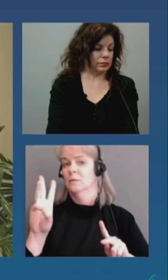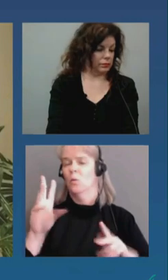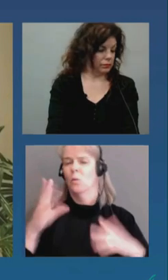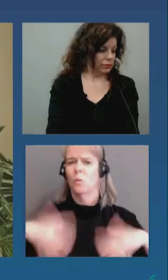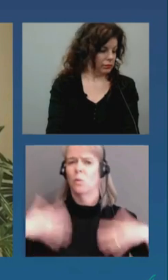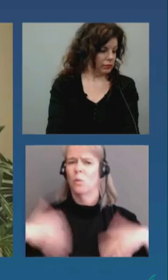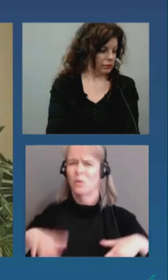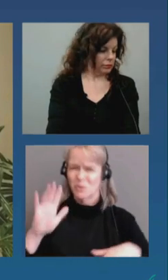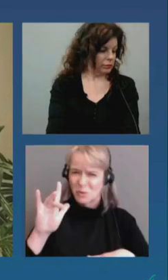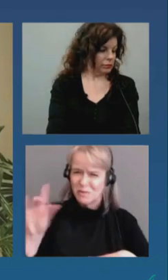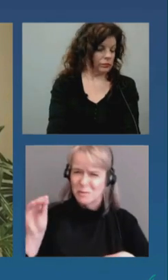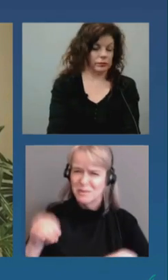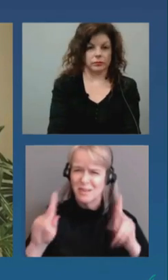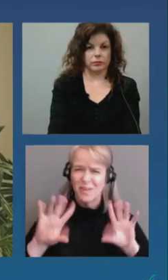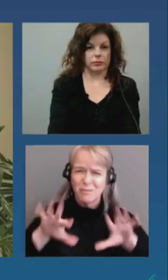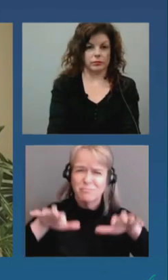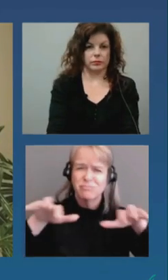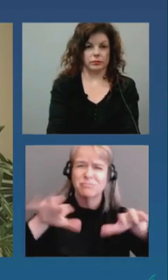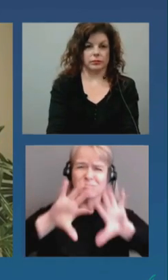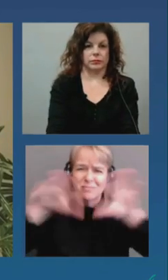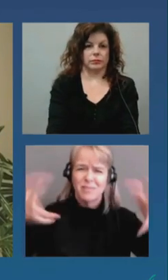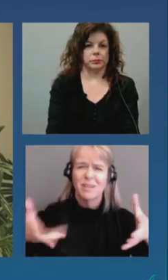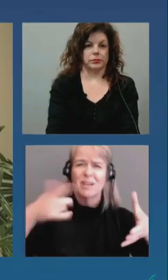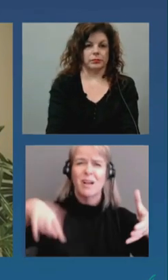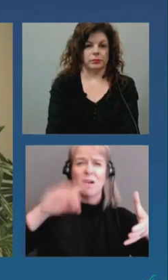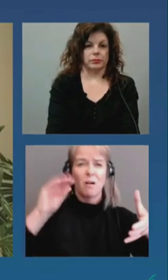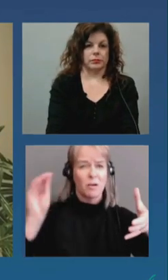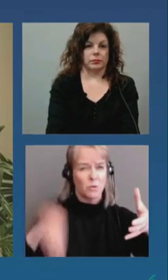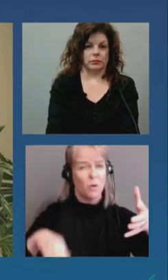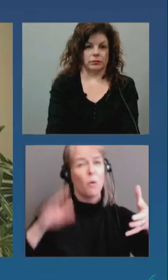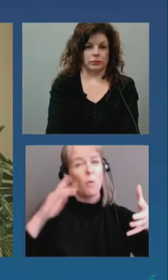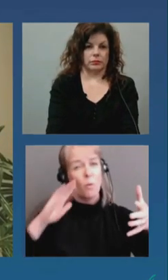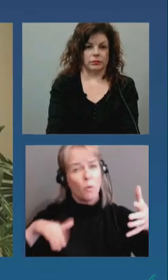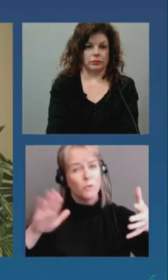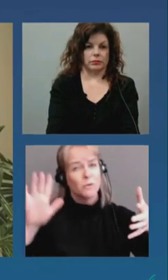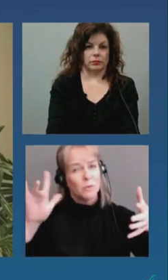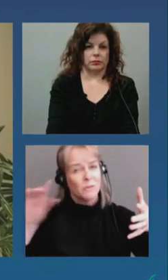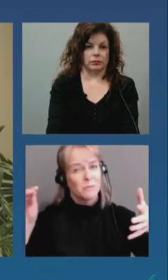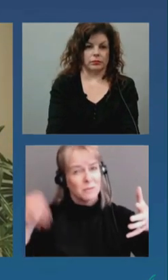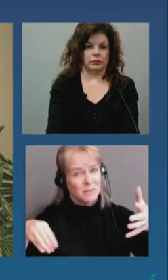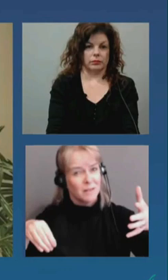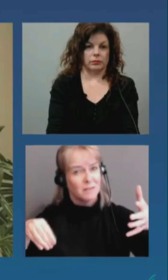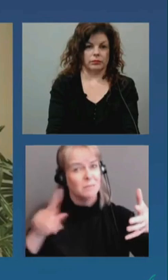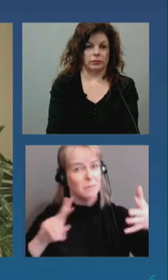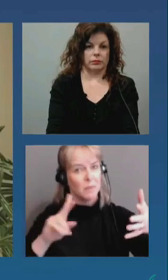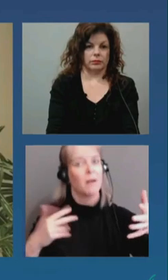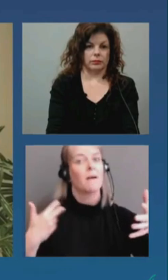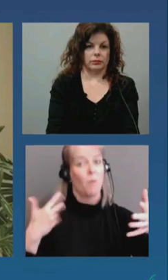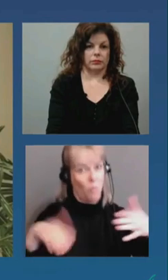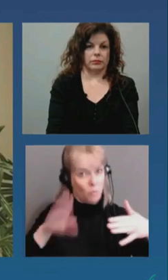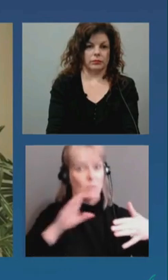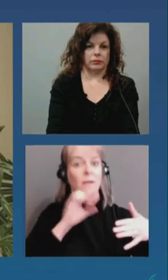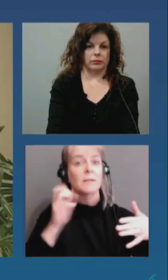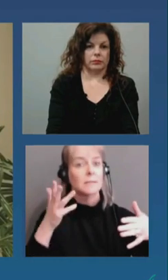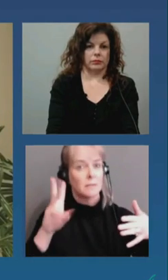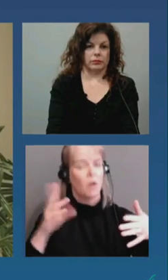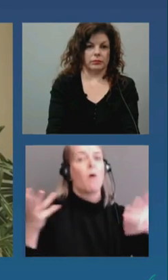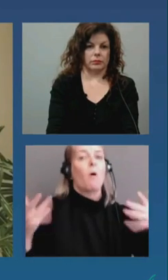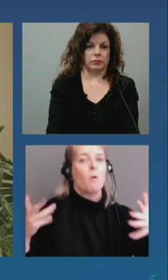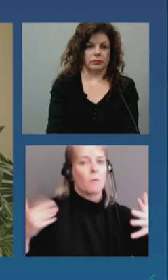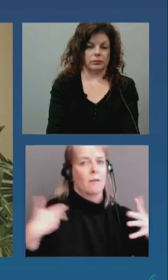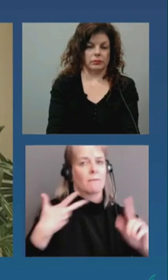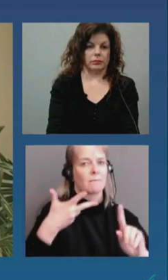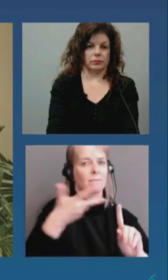25% of our residents over 16 who wanted a vaccine have been vaccinated, and kudos to our